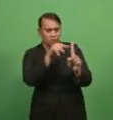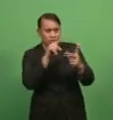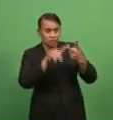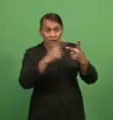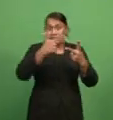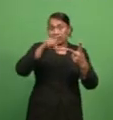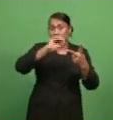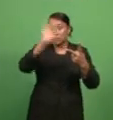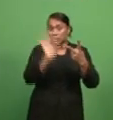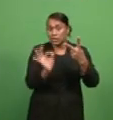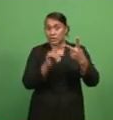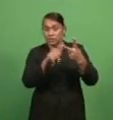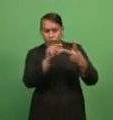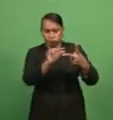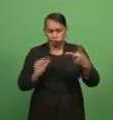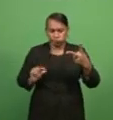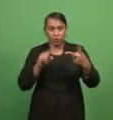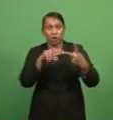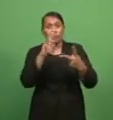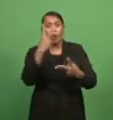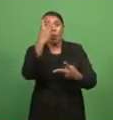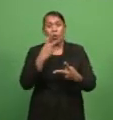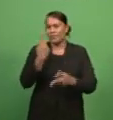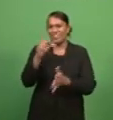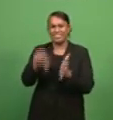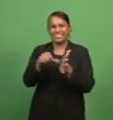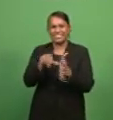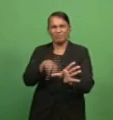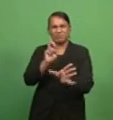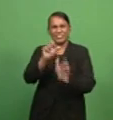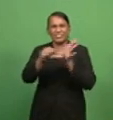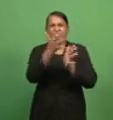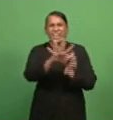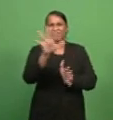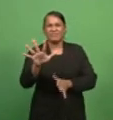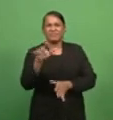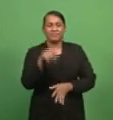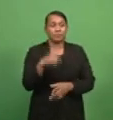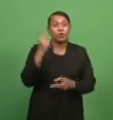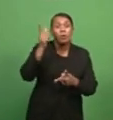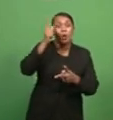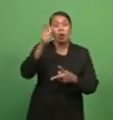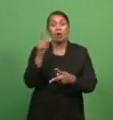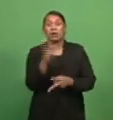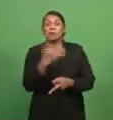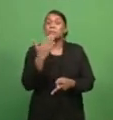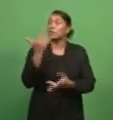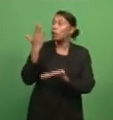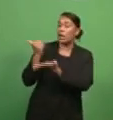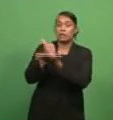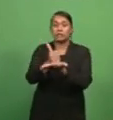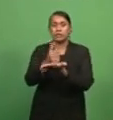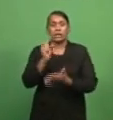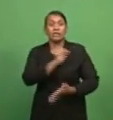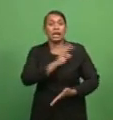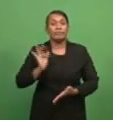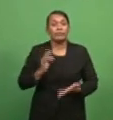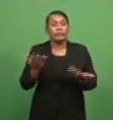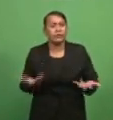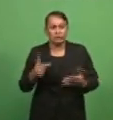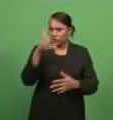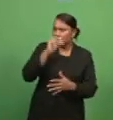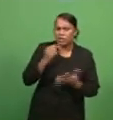for retirement. Employers have been urged to assist their employees in the processing of their documents to make it efficient